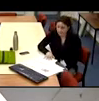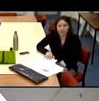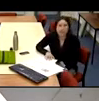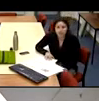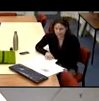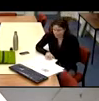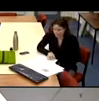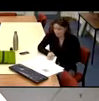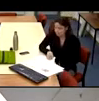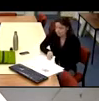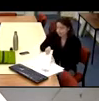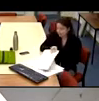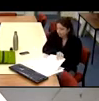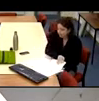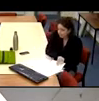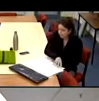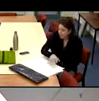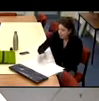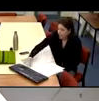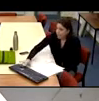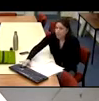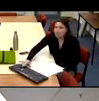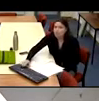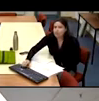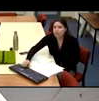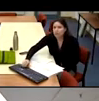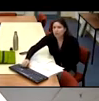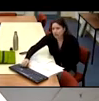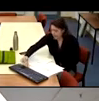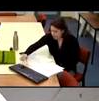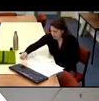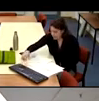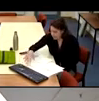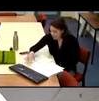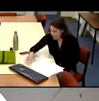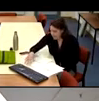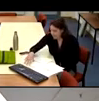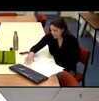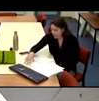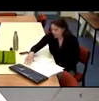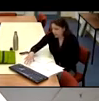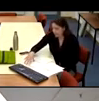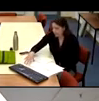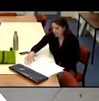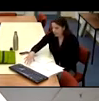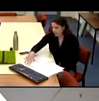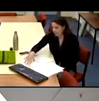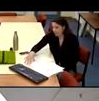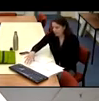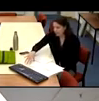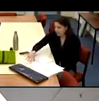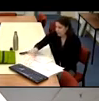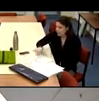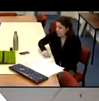own identities in the process? So, What I did is I examined 70 online news